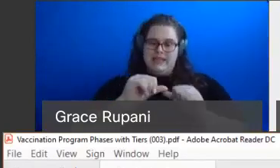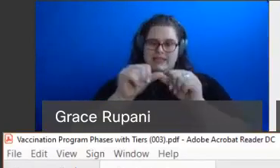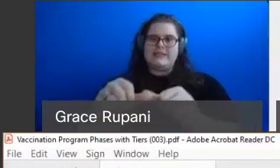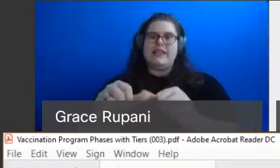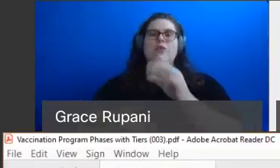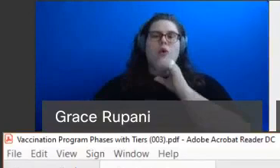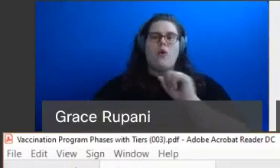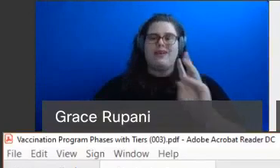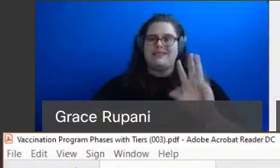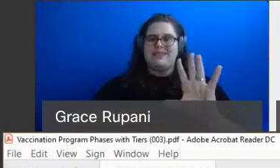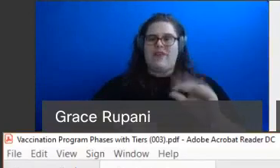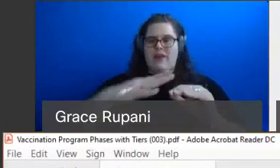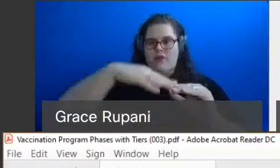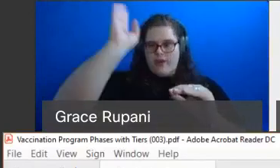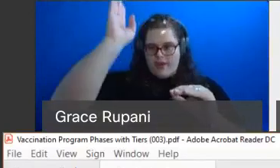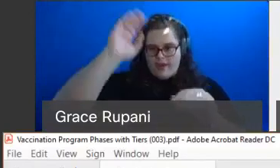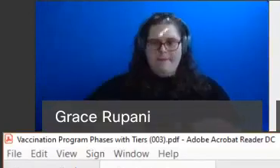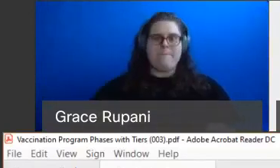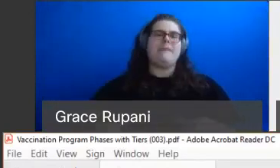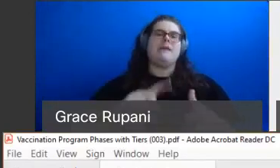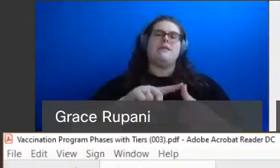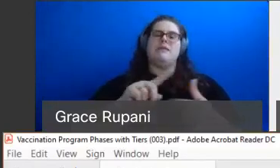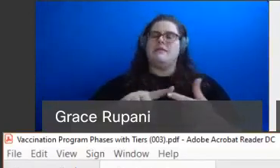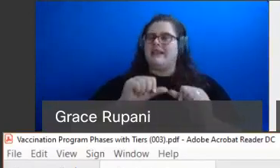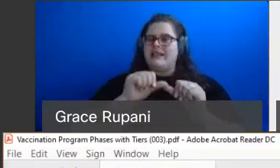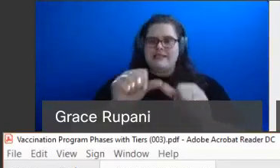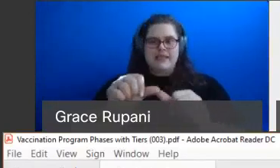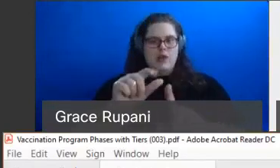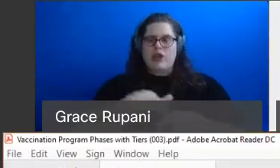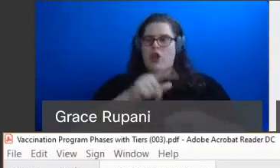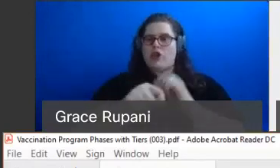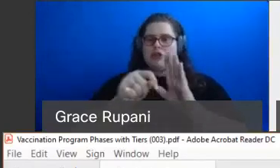older, continuing to get to long-term care residents.